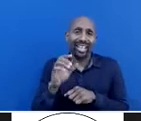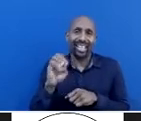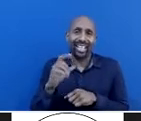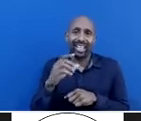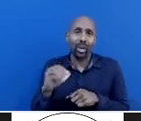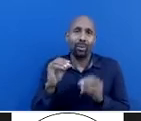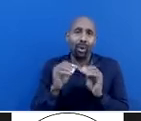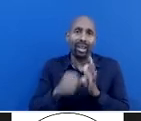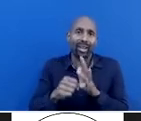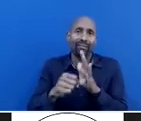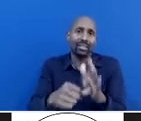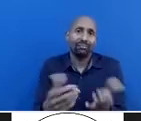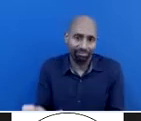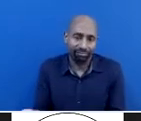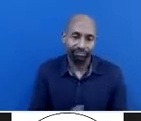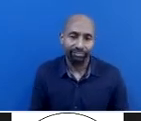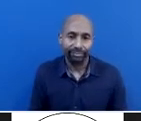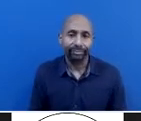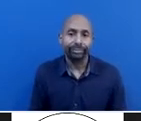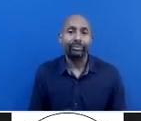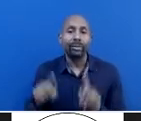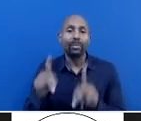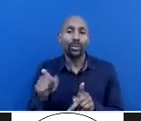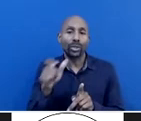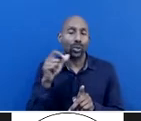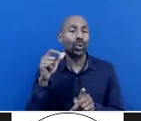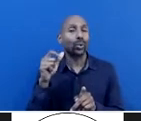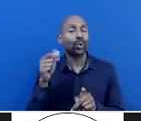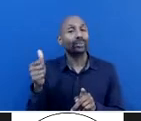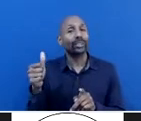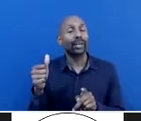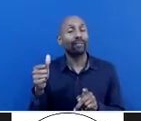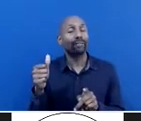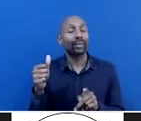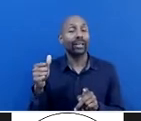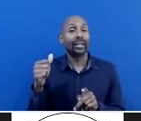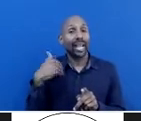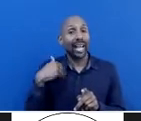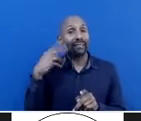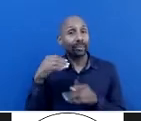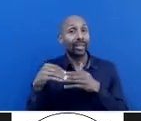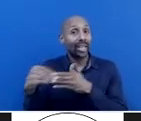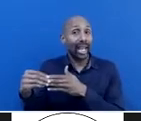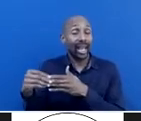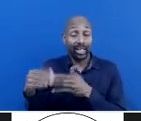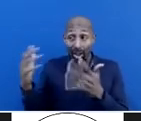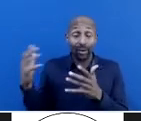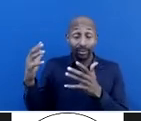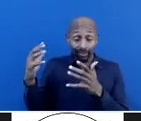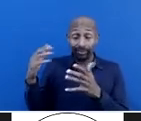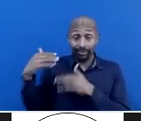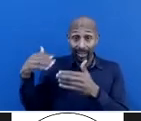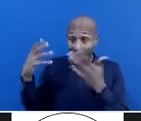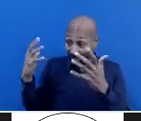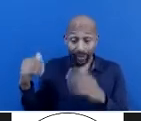way. Whereas somebody that is an experienced guide that had gone through this process themselves, will